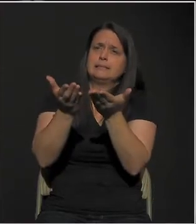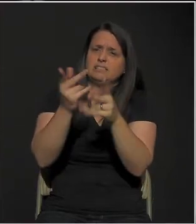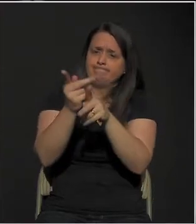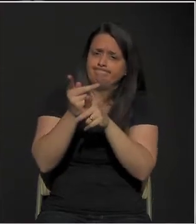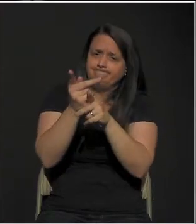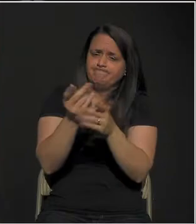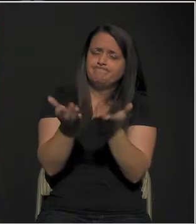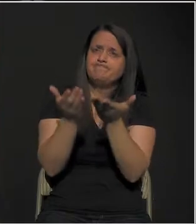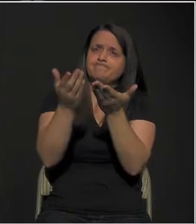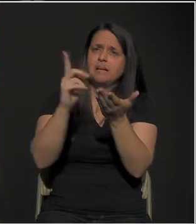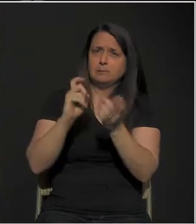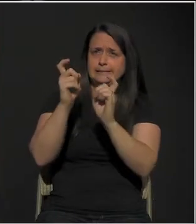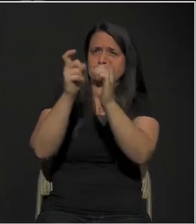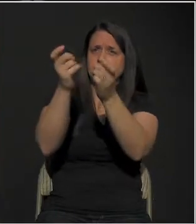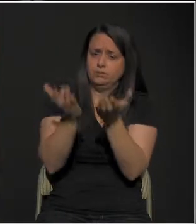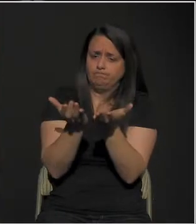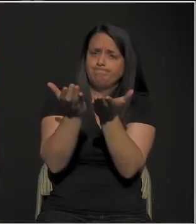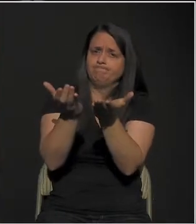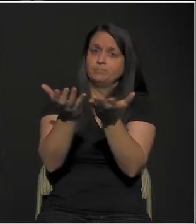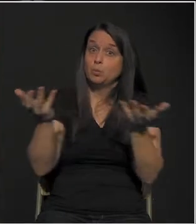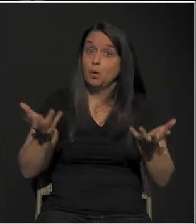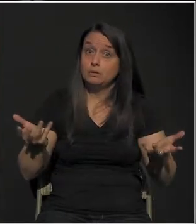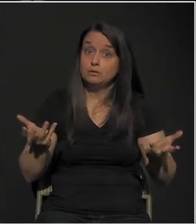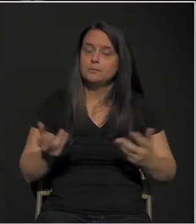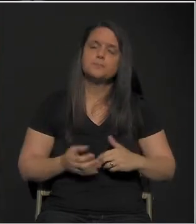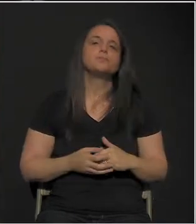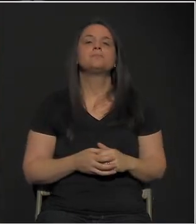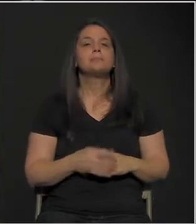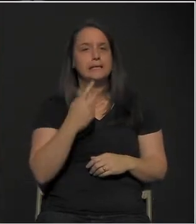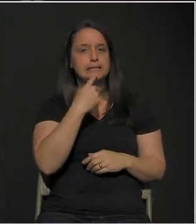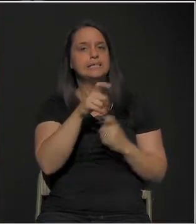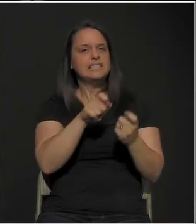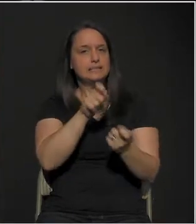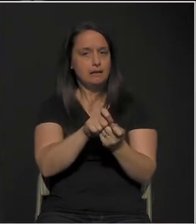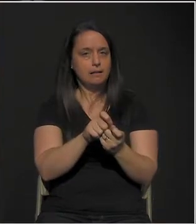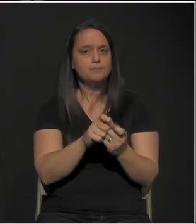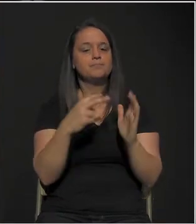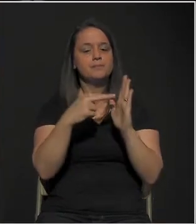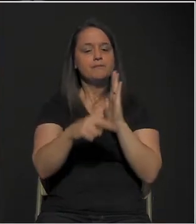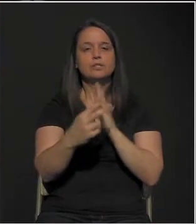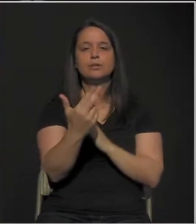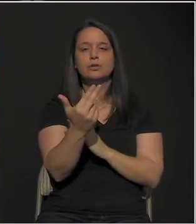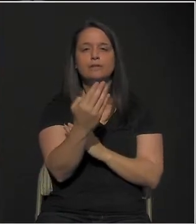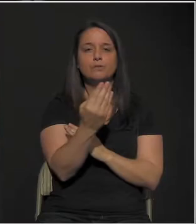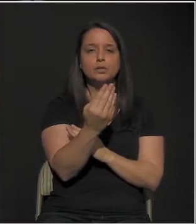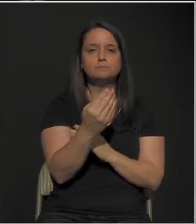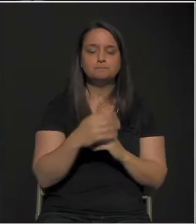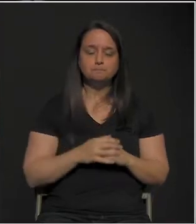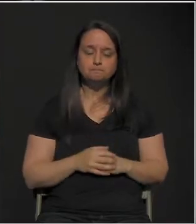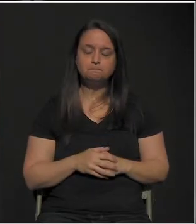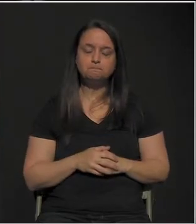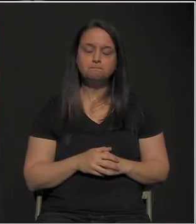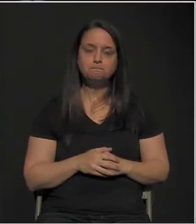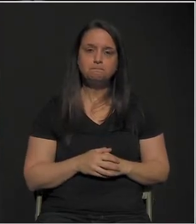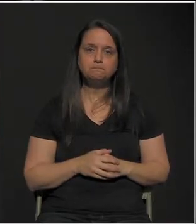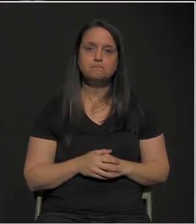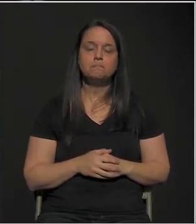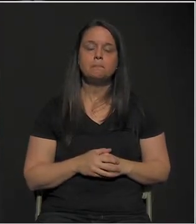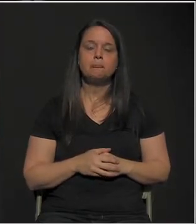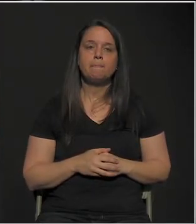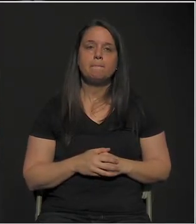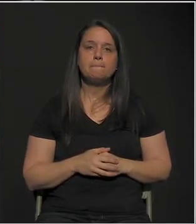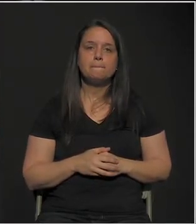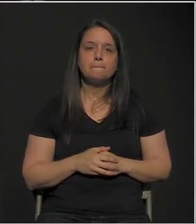this. I'm entrusting this to you. What? Well, he tells us exactly what it is. Now let's go on to verse 13 and 14 and finish out. Hold on